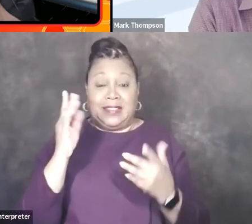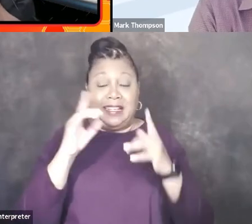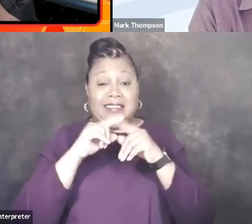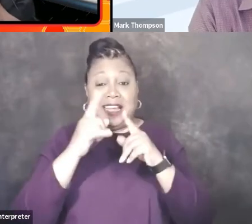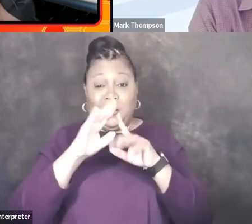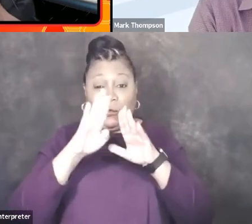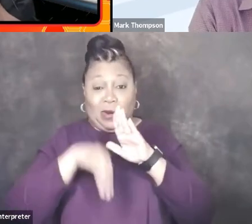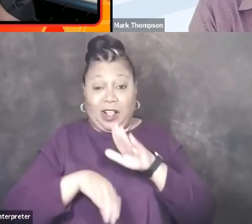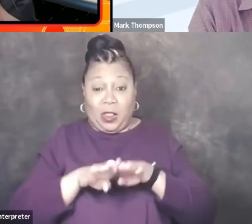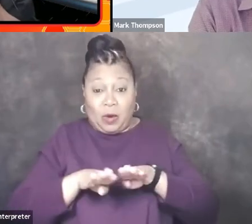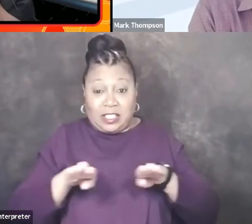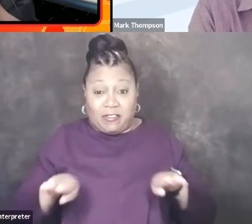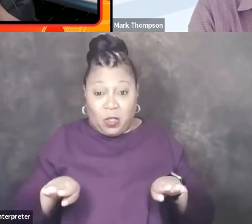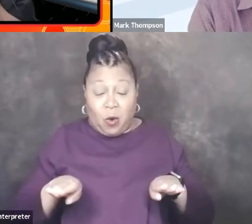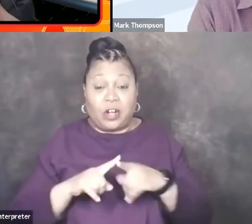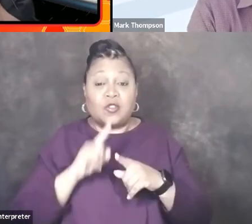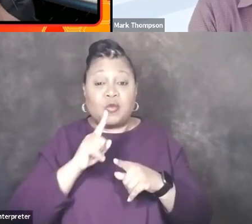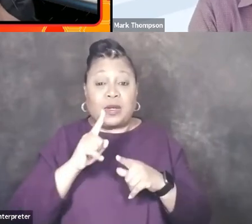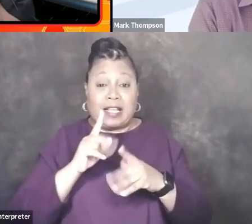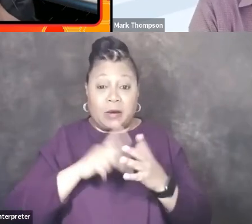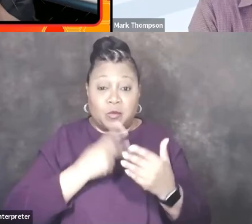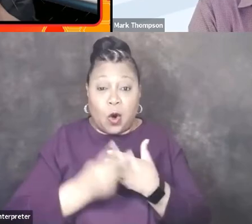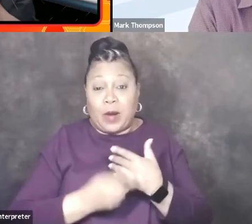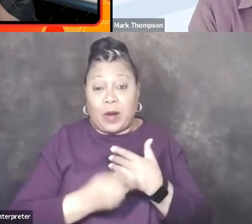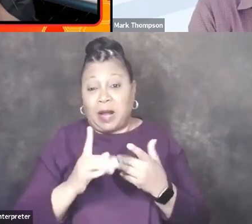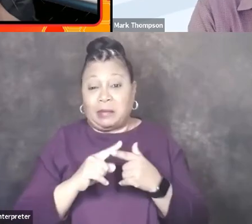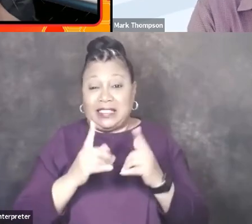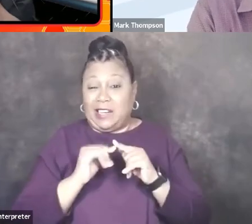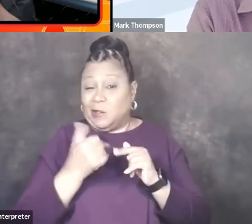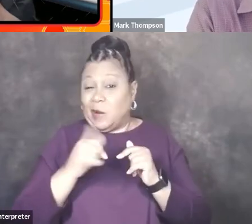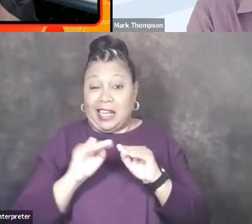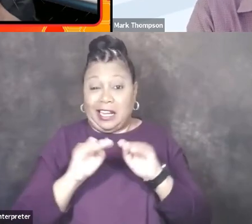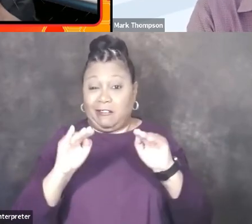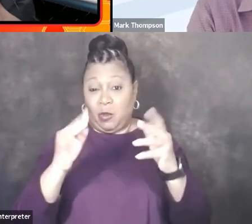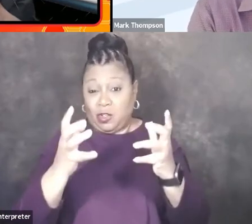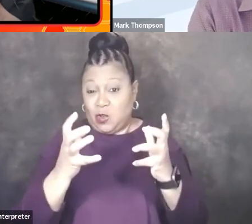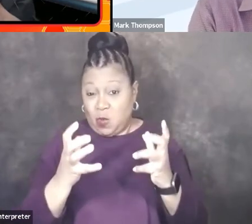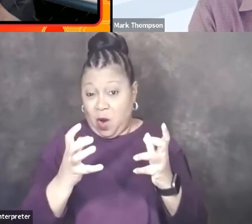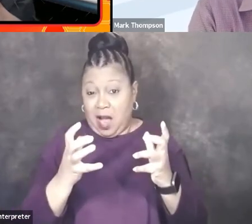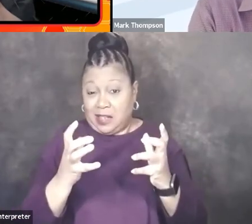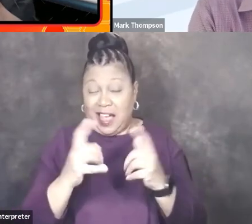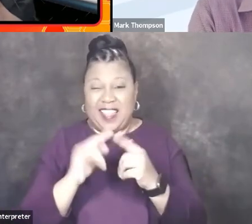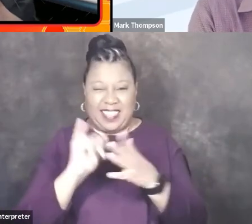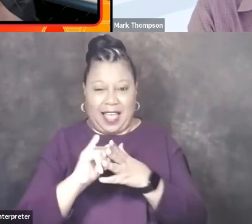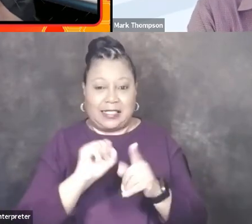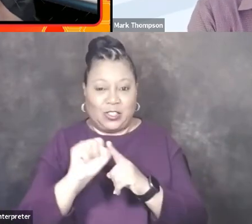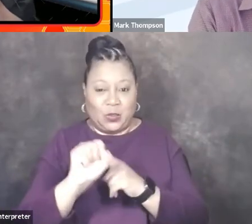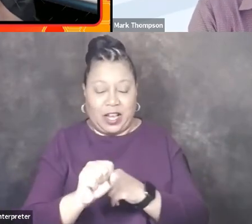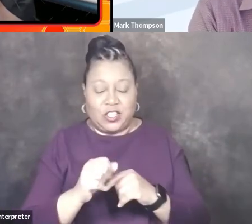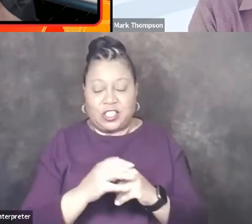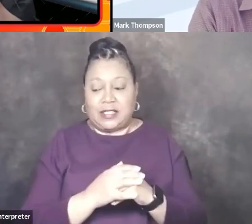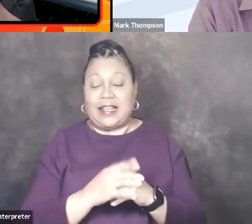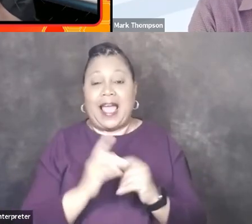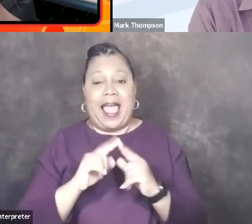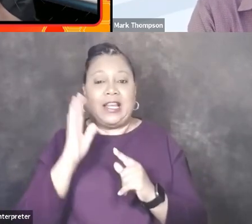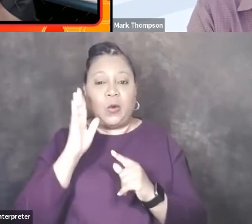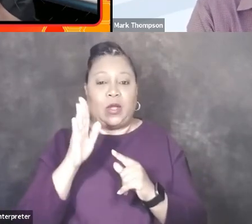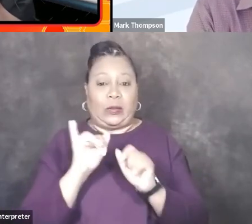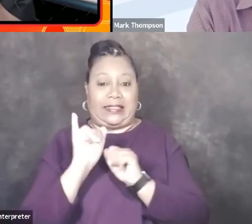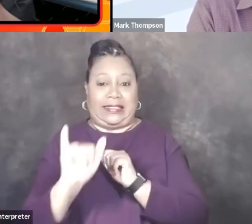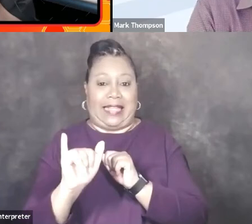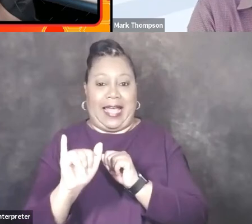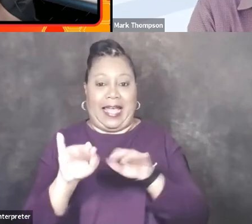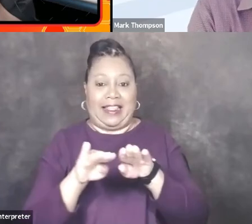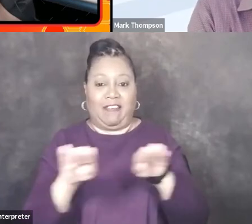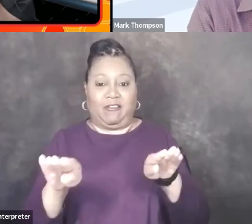the lowest floor, or you can actually program it probably to take it to any floor you want it to in that situation. And it will stay at that